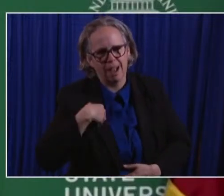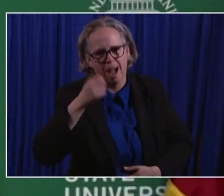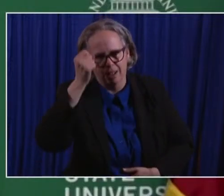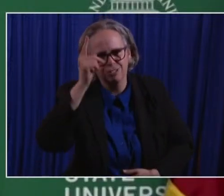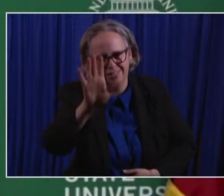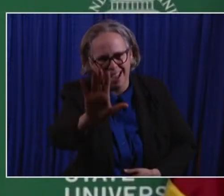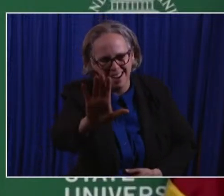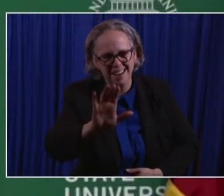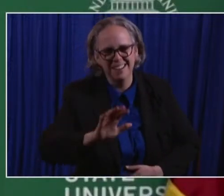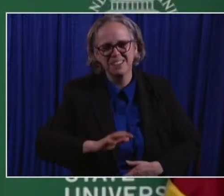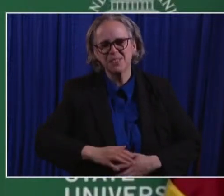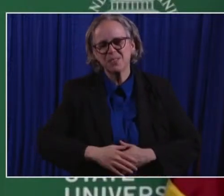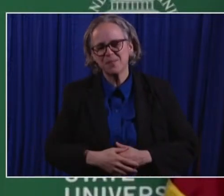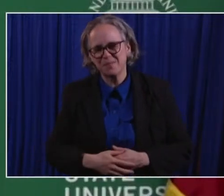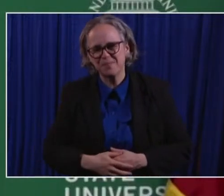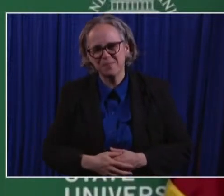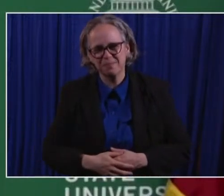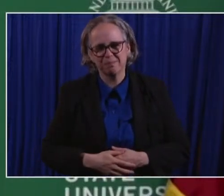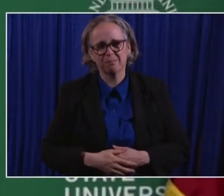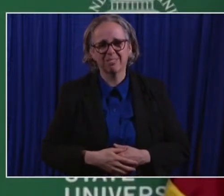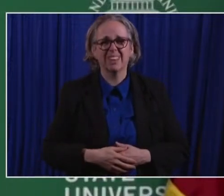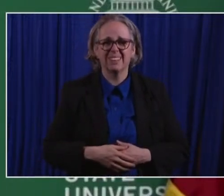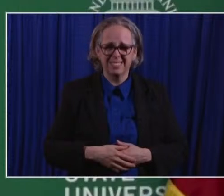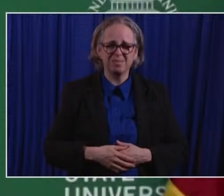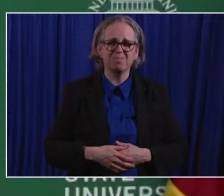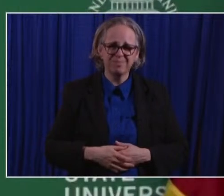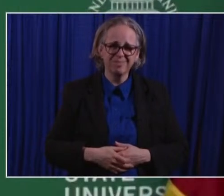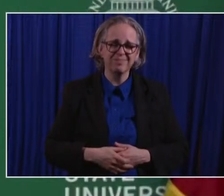yes, we're there. We're there.